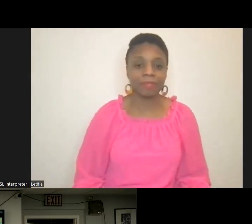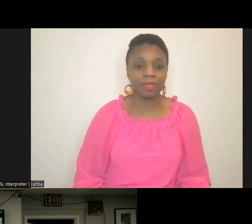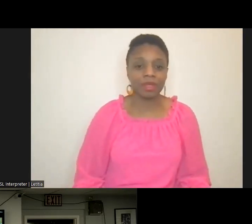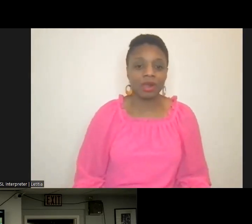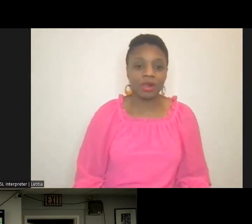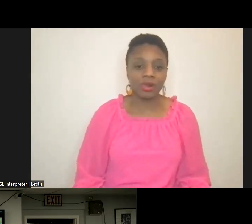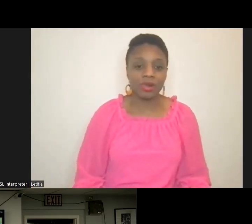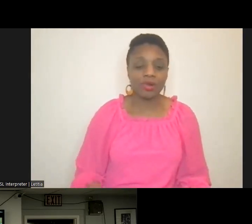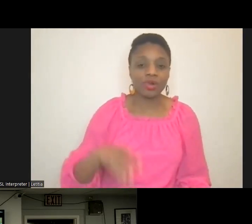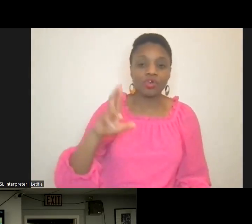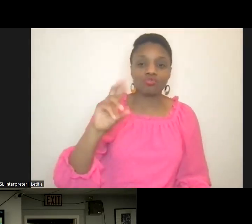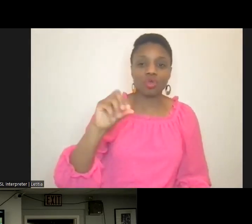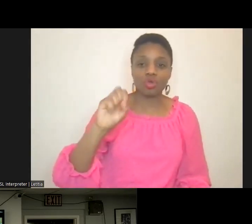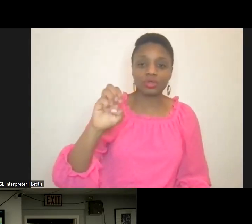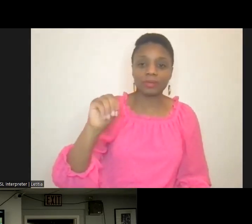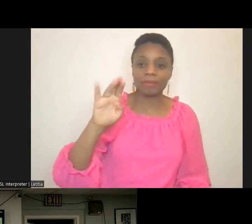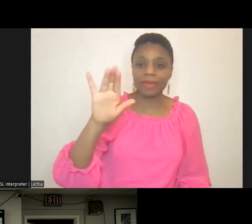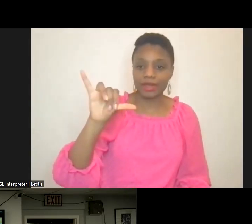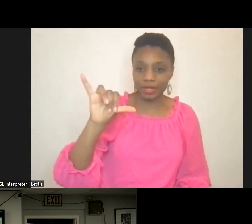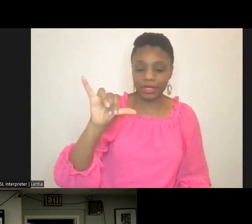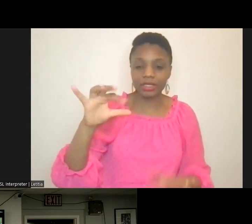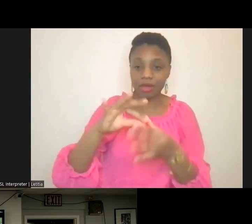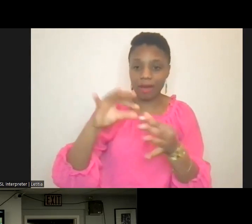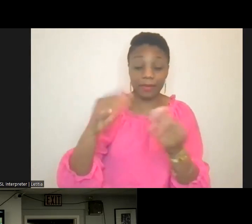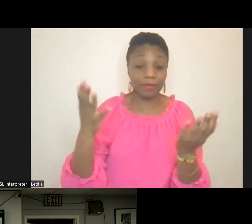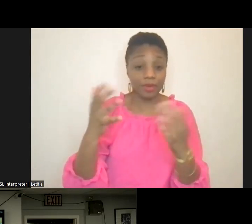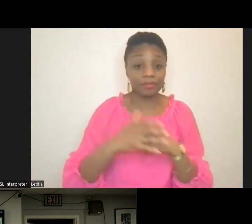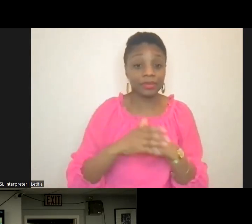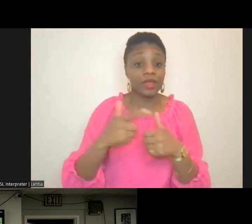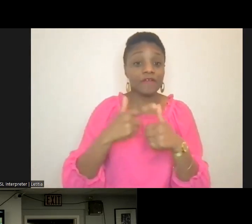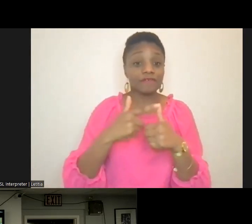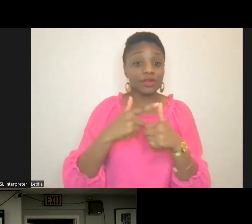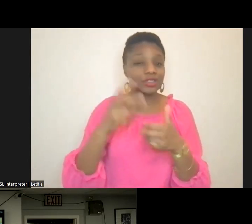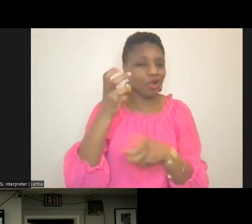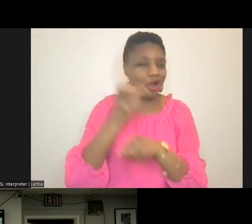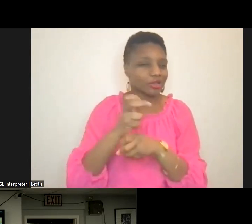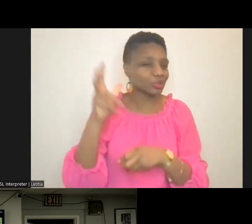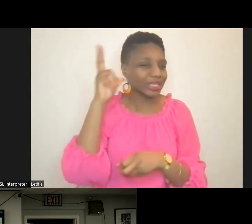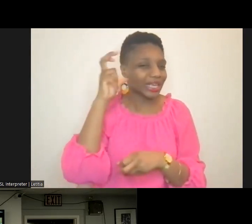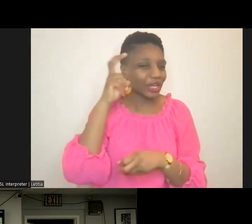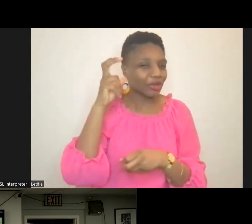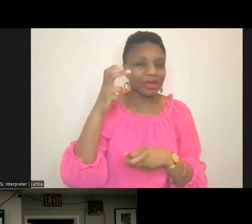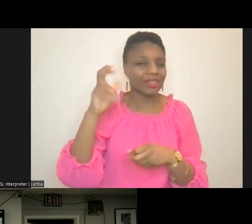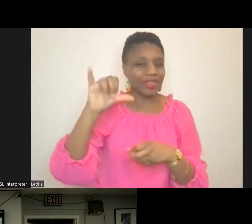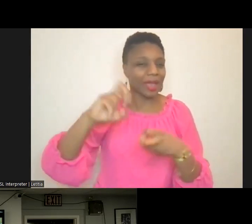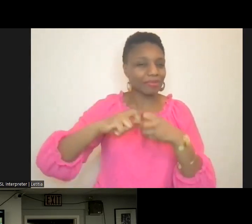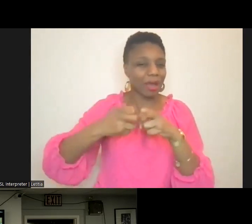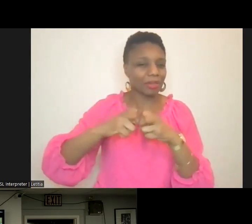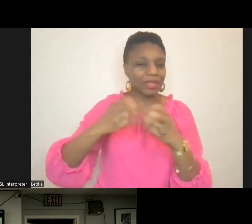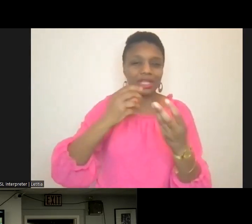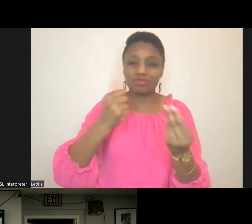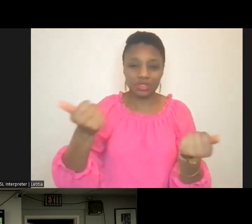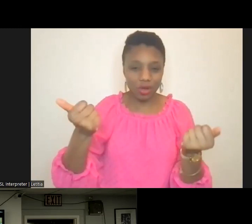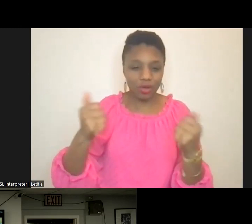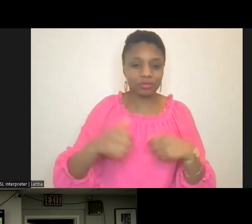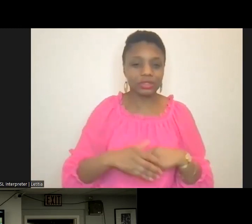Then we have Rosemary Wessel, who commented, "First, hard to hear, hasn't really been resolved. Oh gosh, I'm sorry about